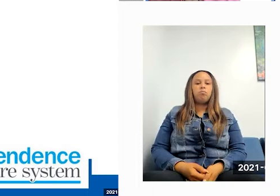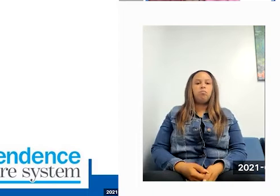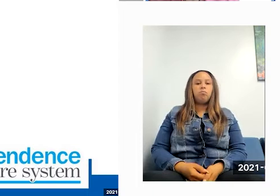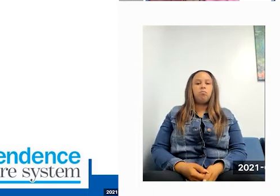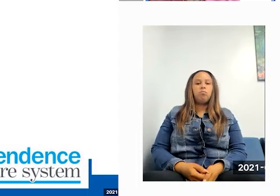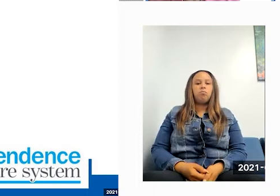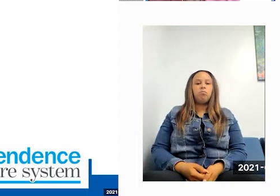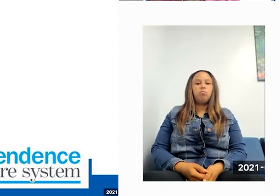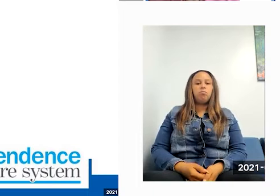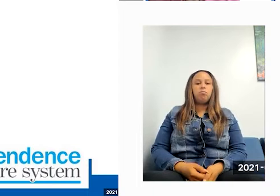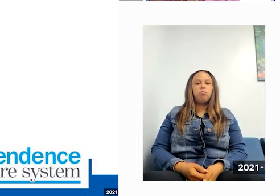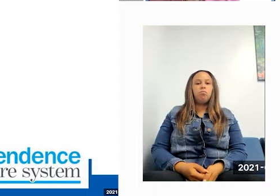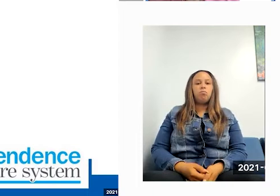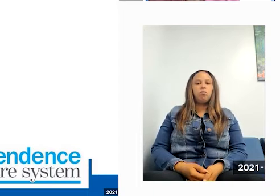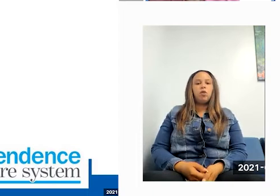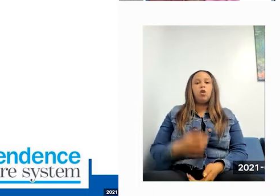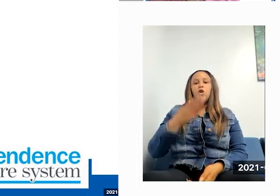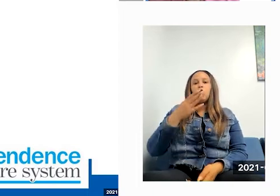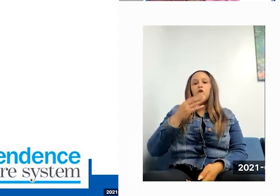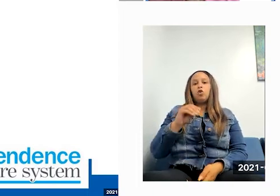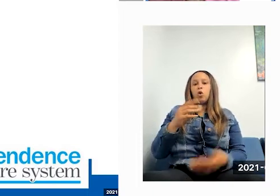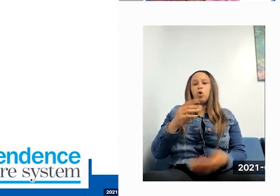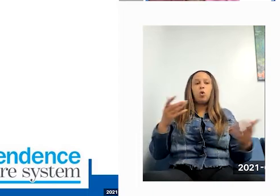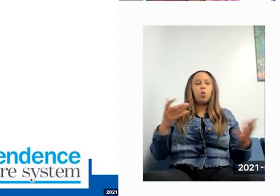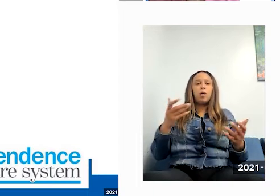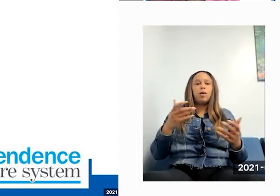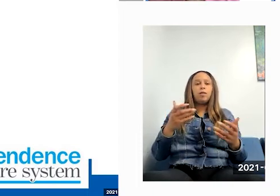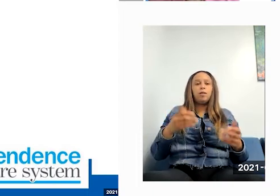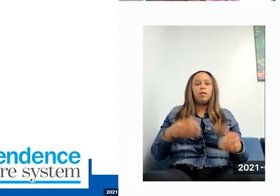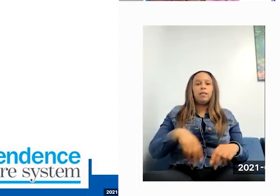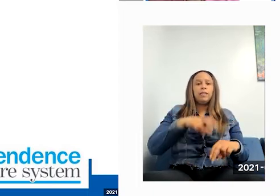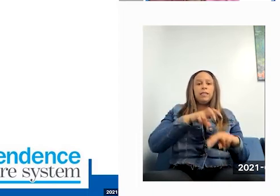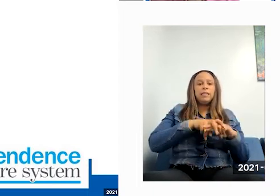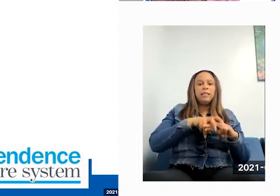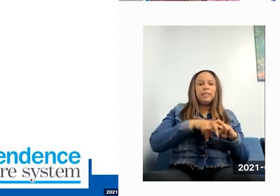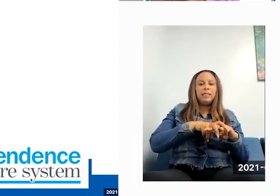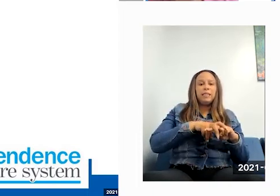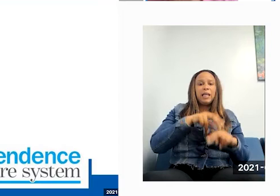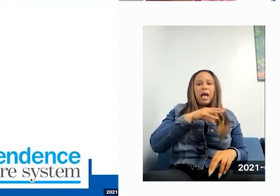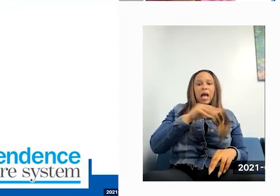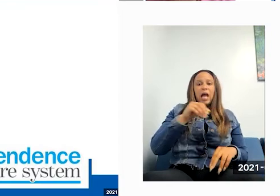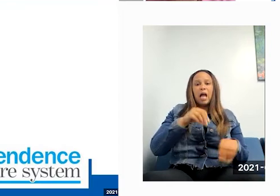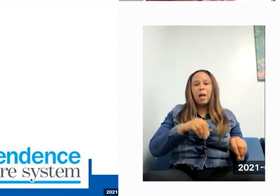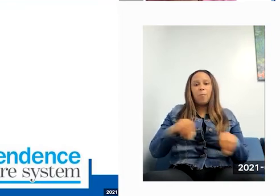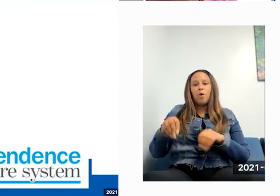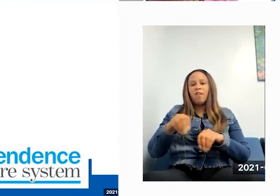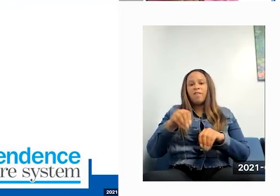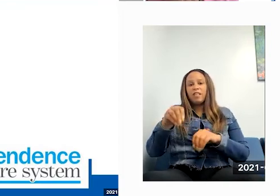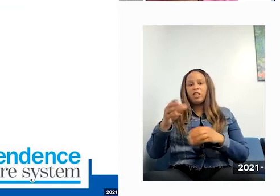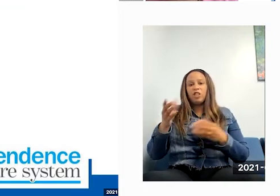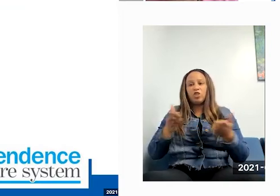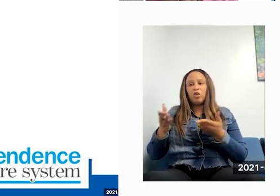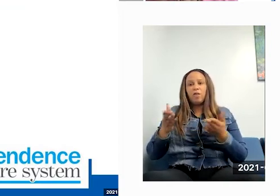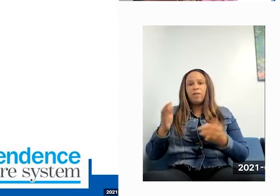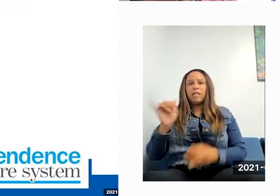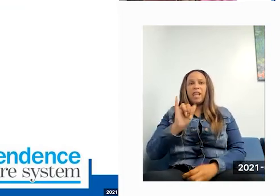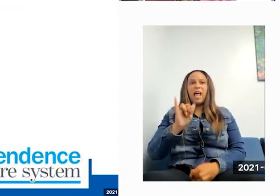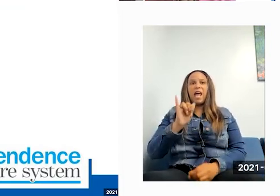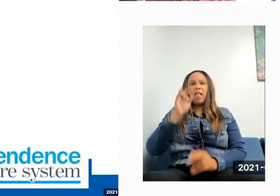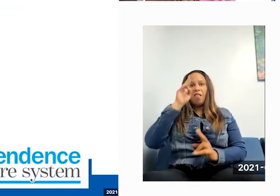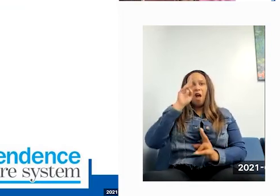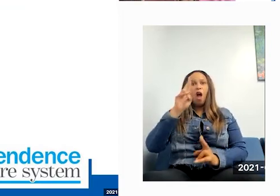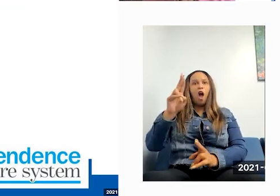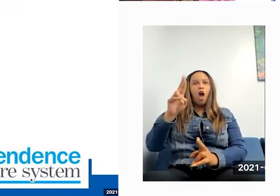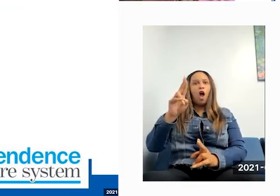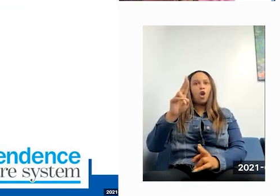So a seating and mobility service, much like the honor roll service here,